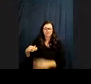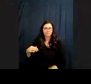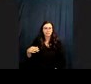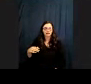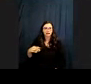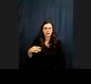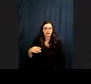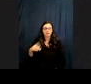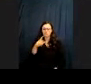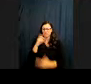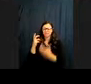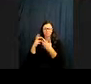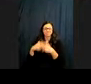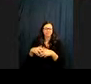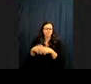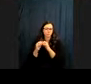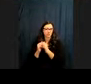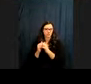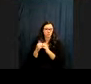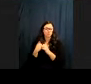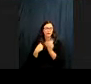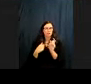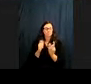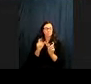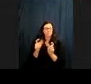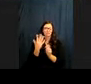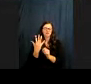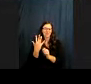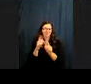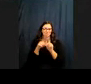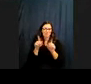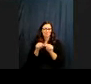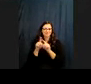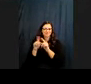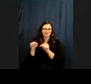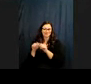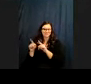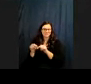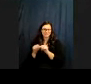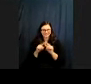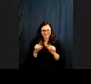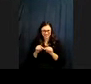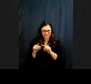that go together. And so I put them in five boxes, the poem. Ah, cool.